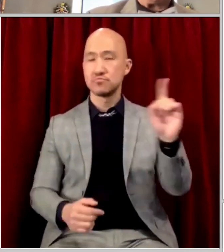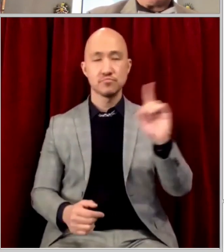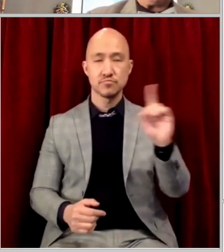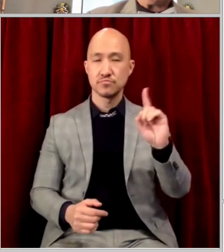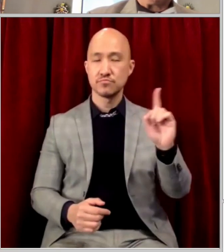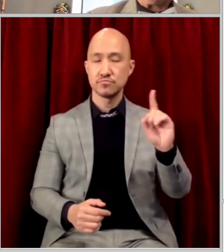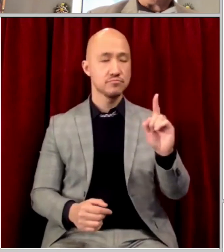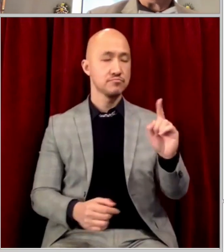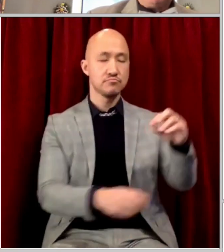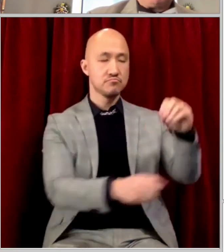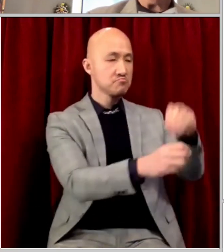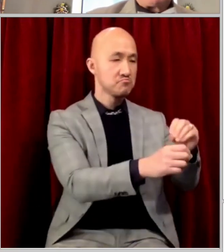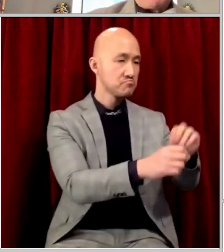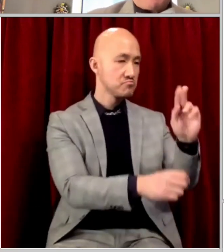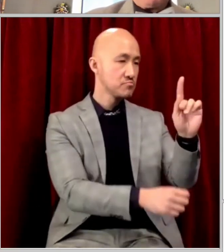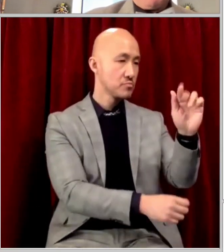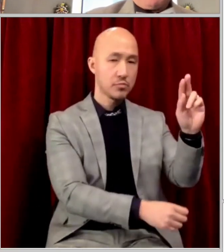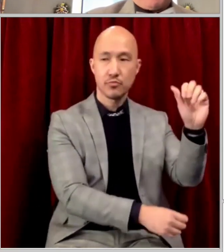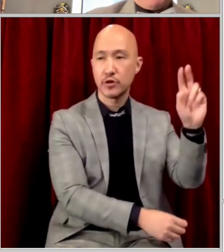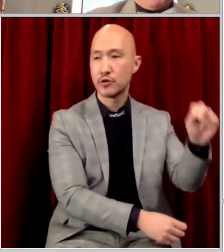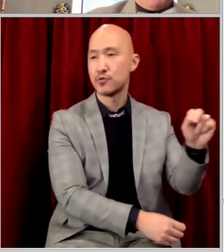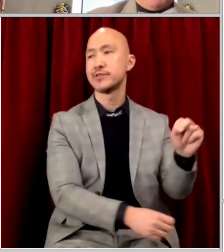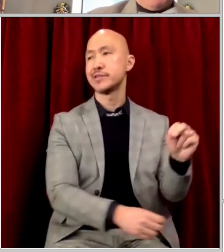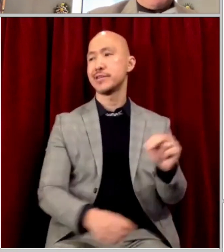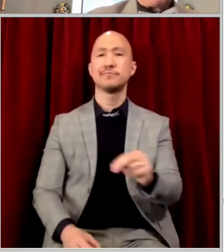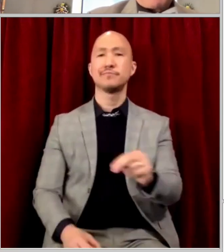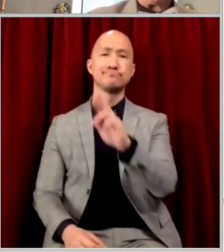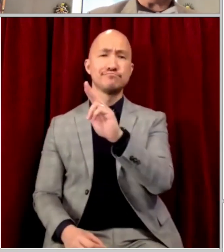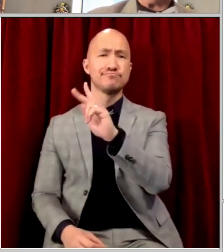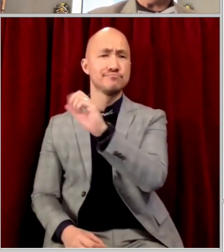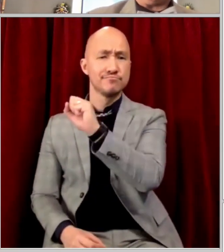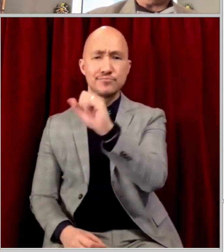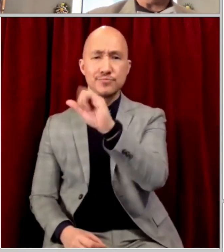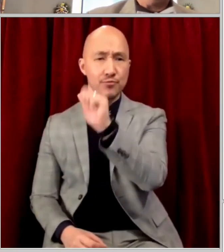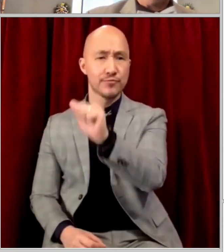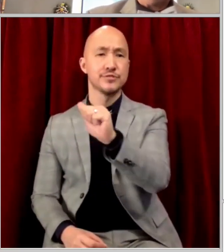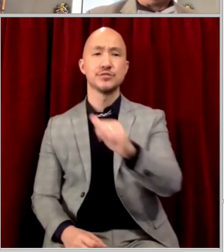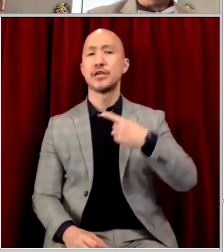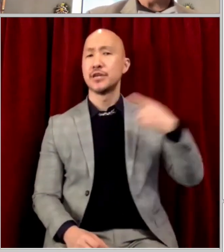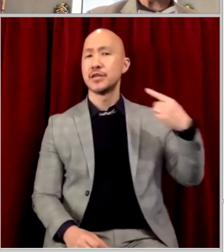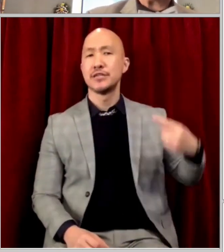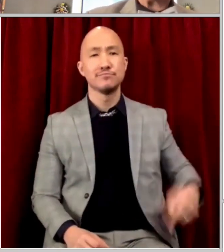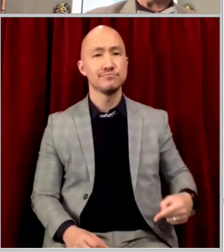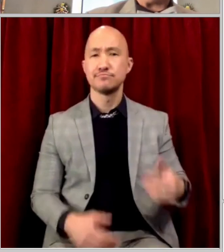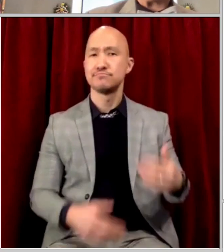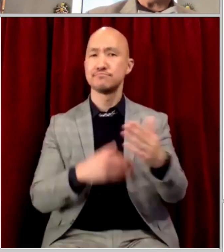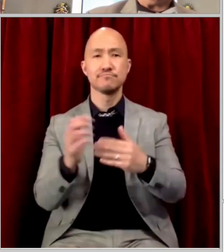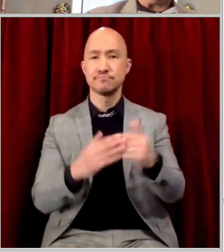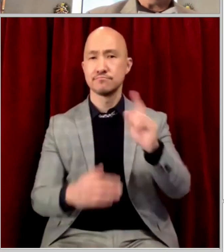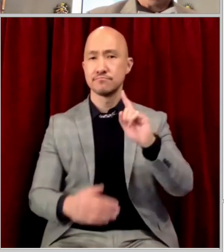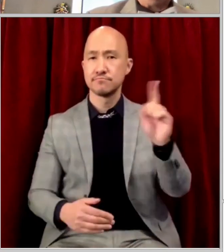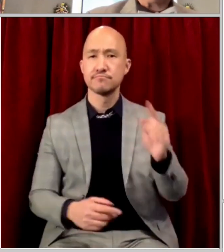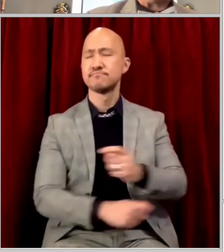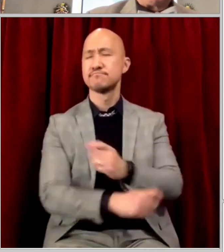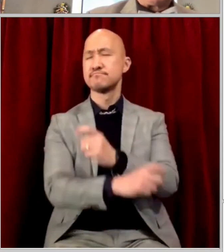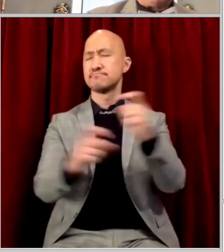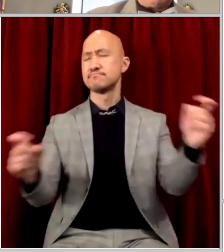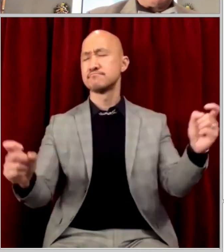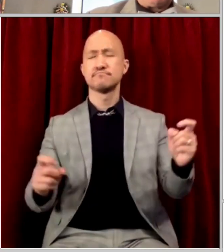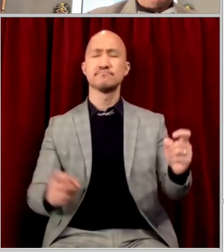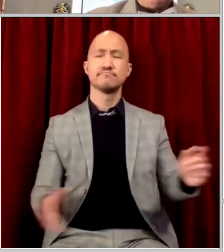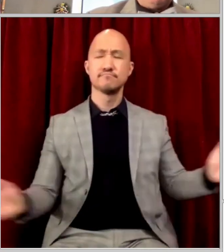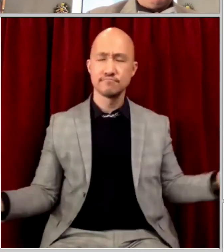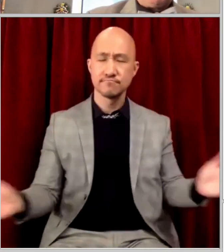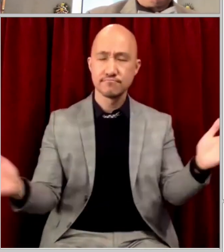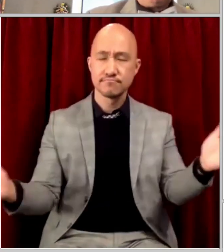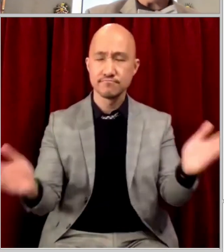recenter themselves on the goals that you have given us. Strengthen them, Father, and help this situation come to a